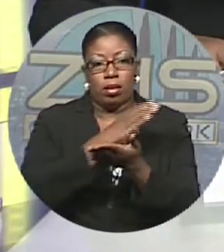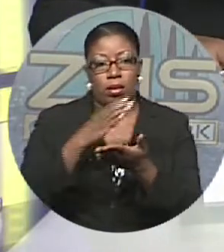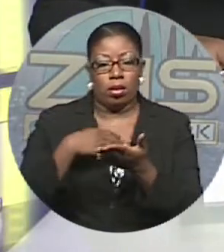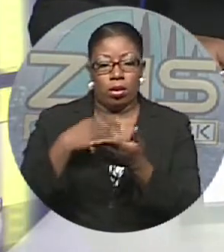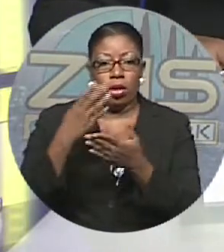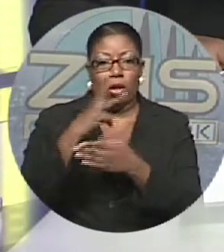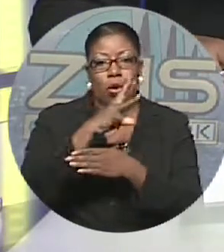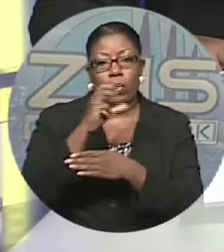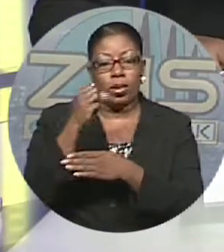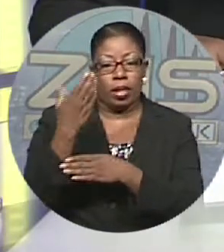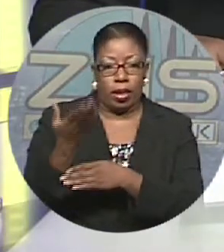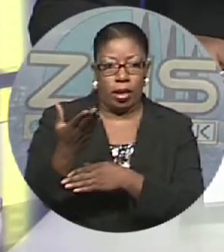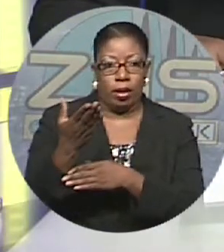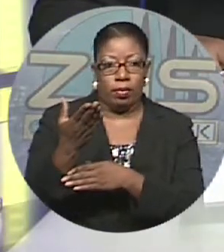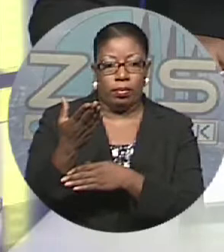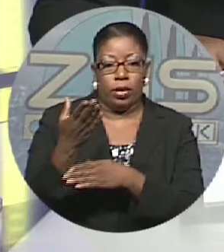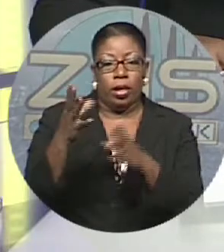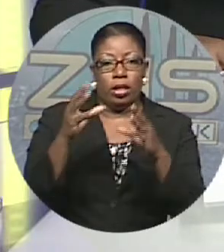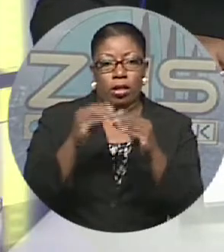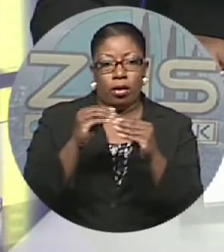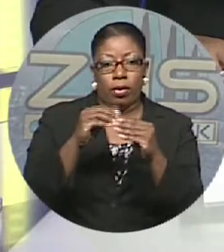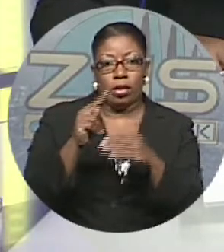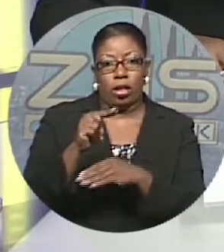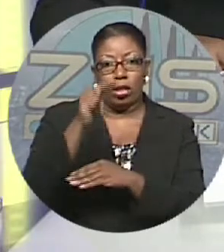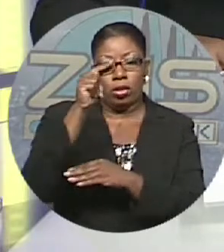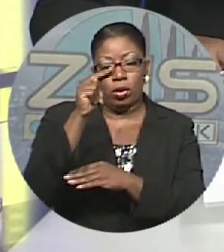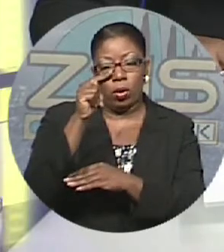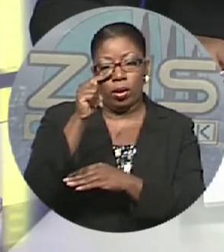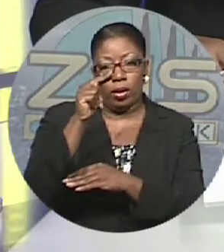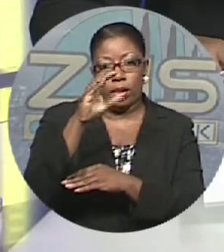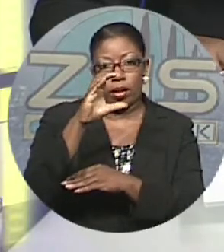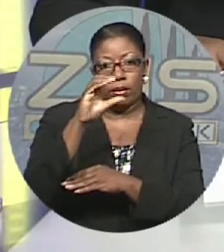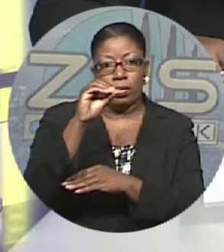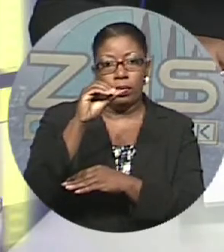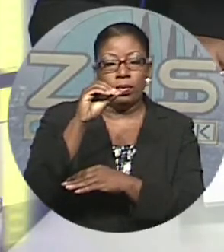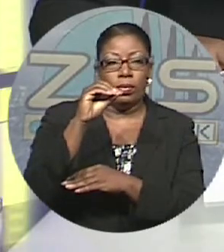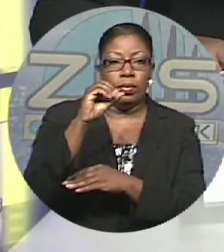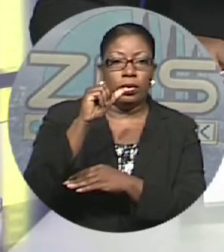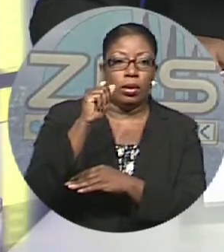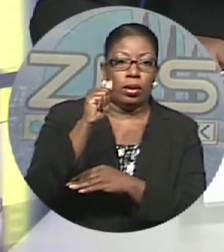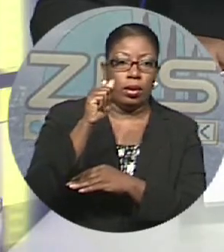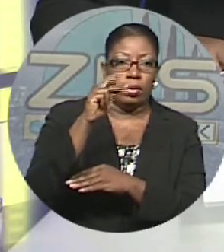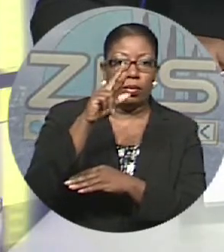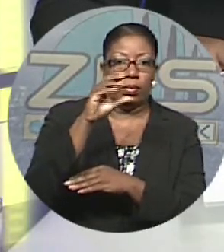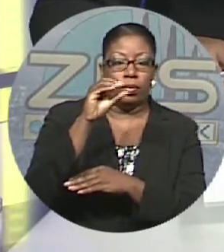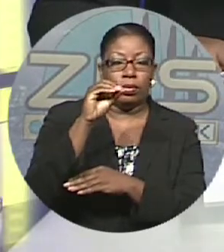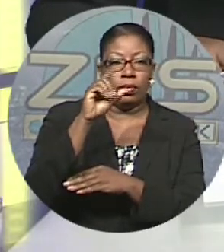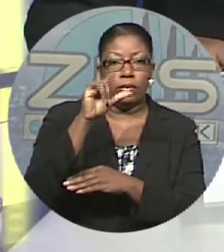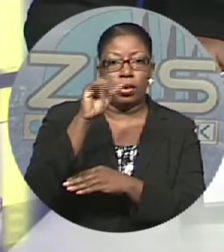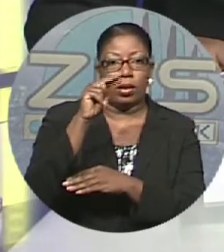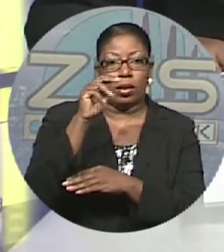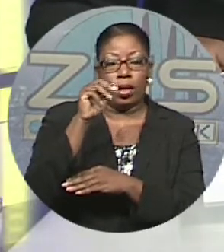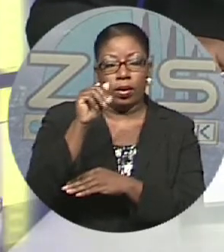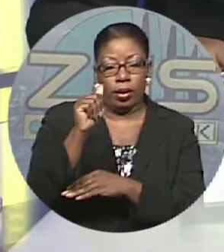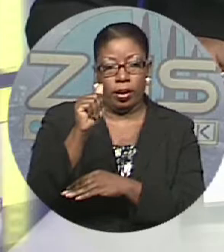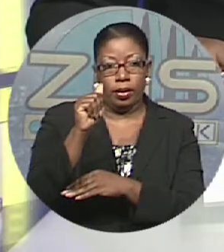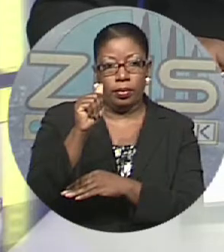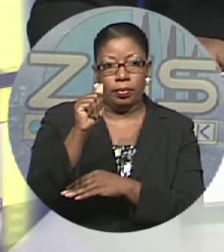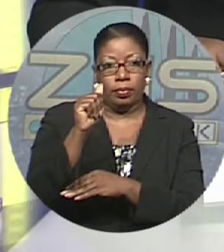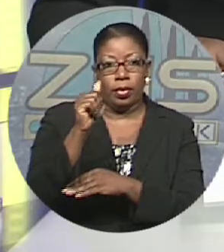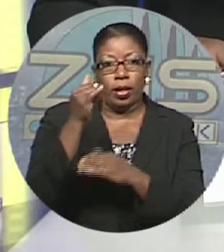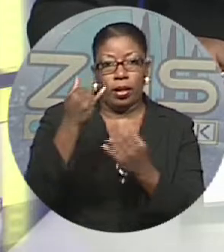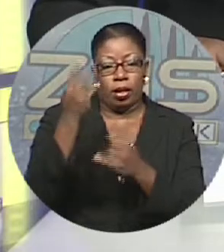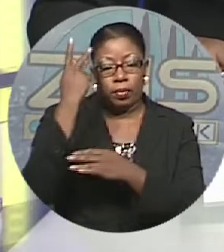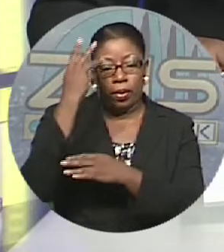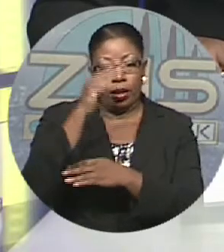attendees. The conference in North Carolina united delegates who are a part of a network of hundreds of churches. Our Clint Watson was there as the Prime